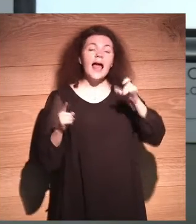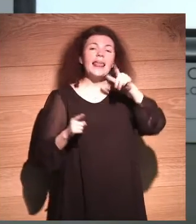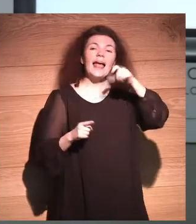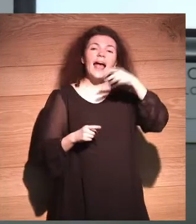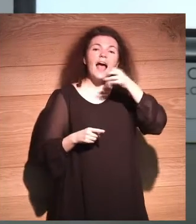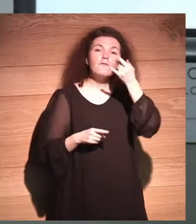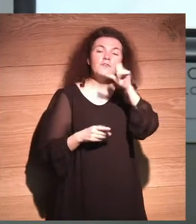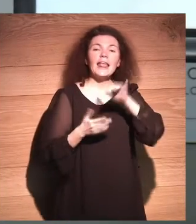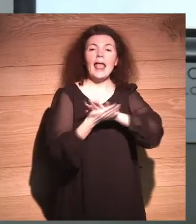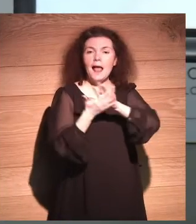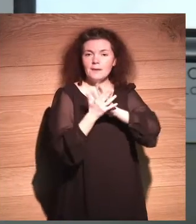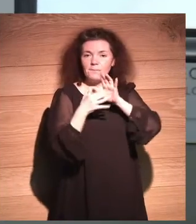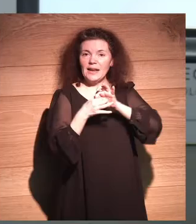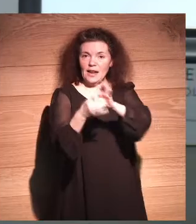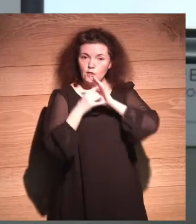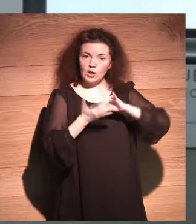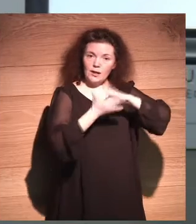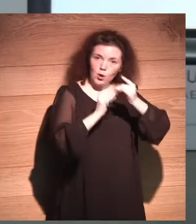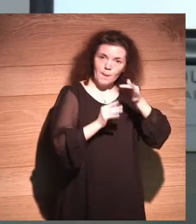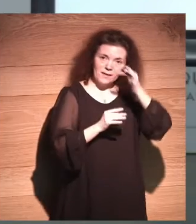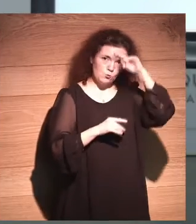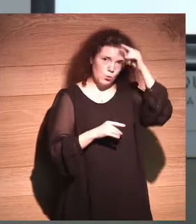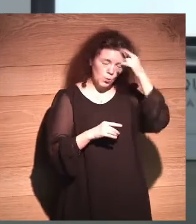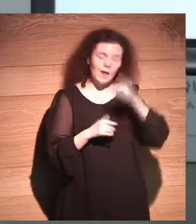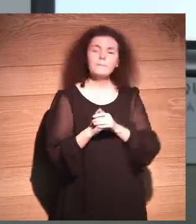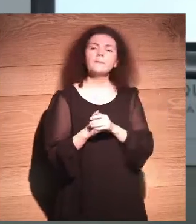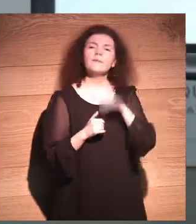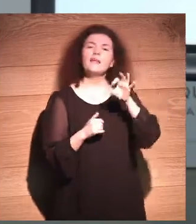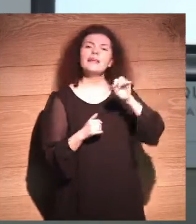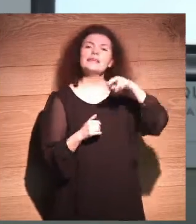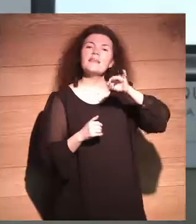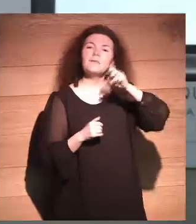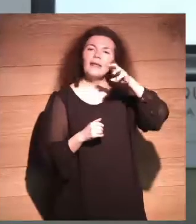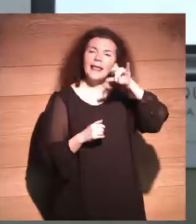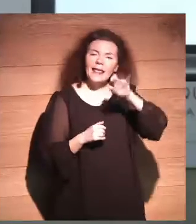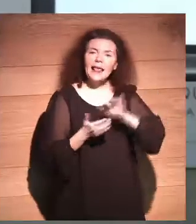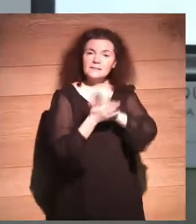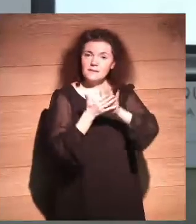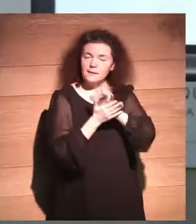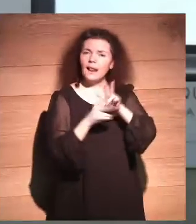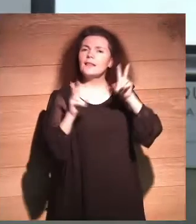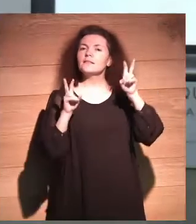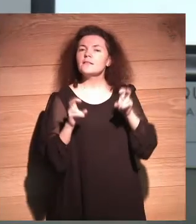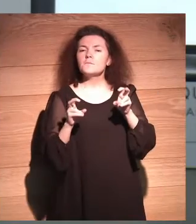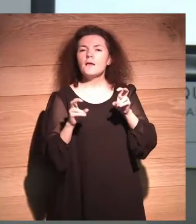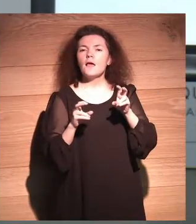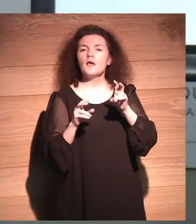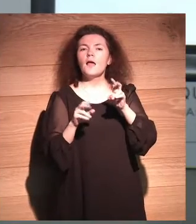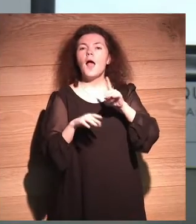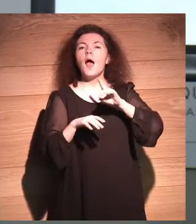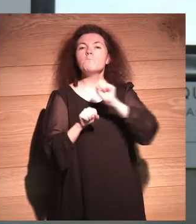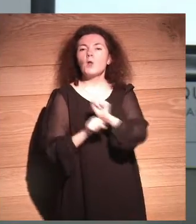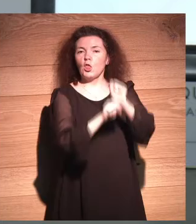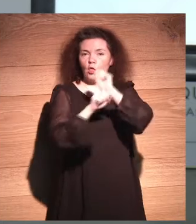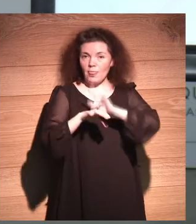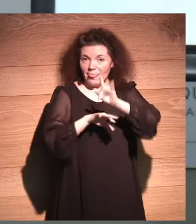we've had Lee Haffrey this year to talk about the evolution and the relationship between culture and technology, Mr. Aquilas to